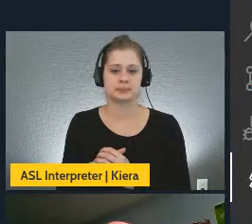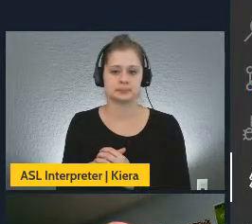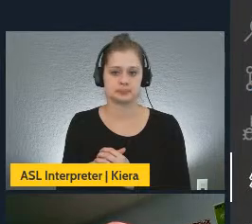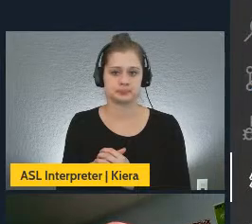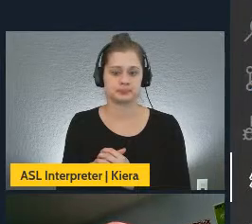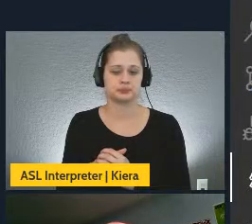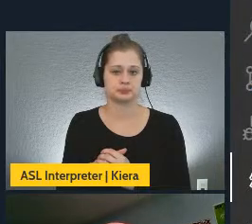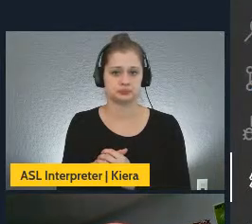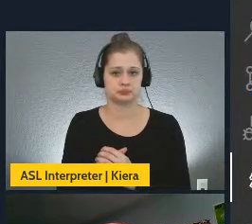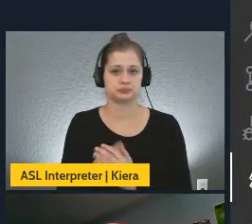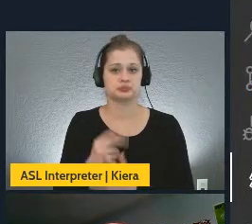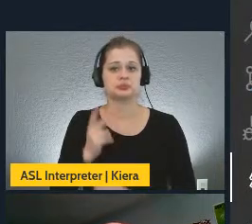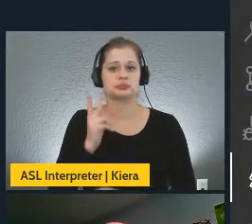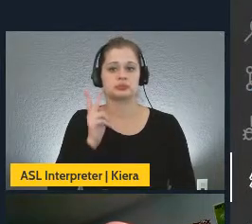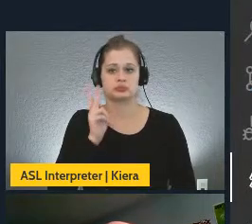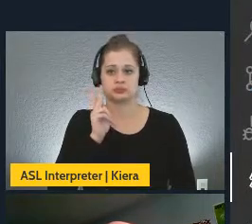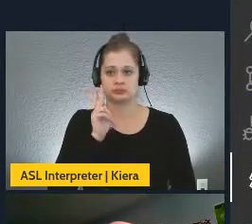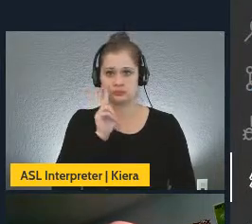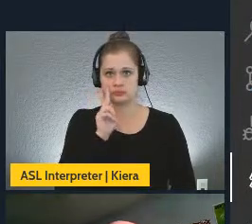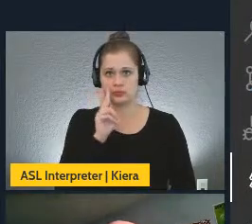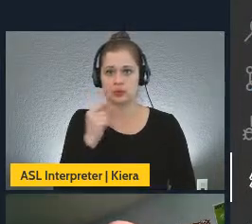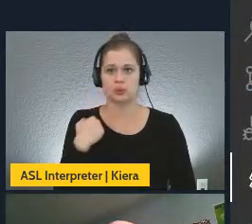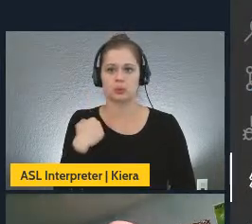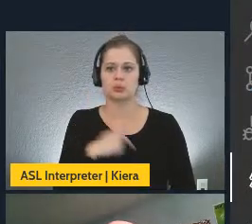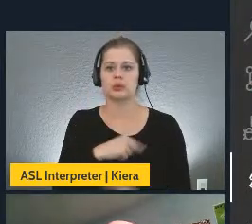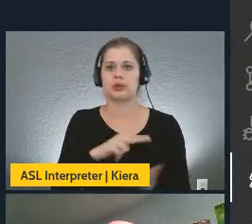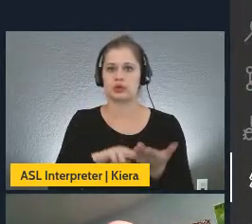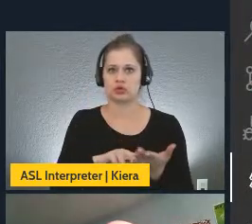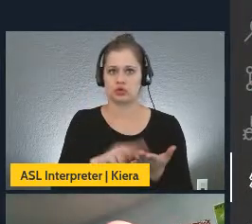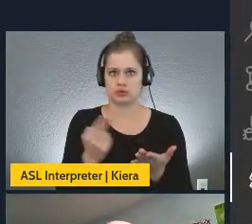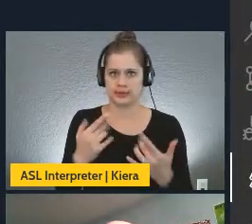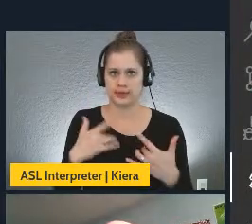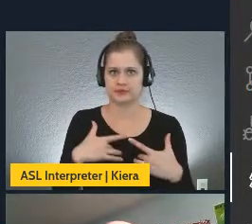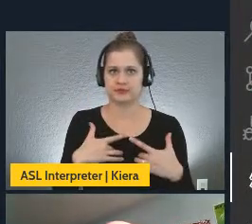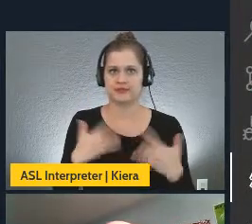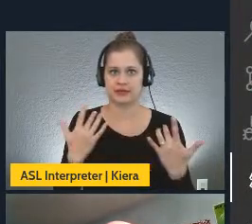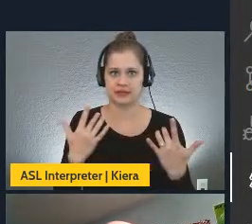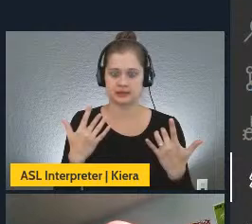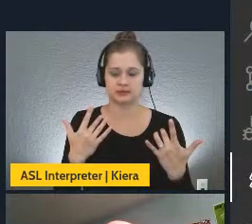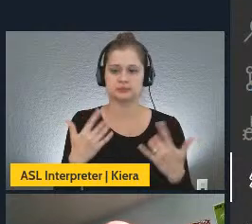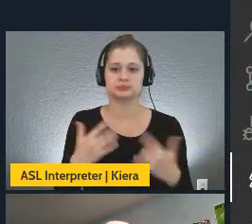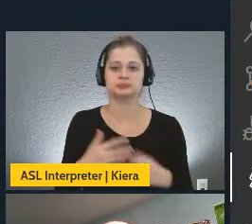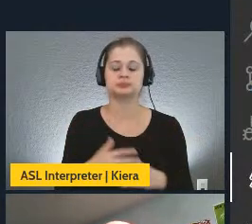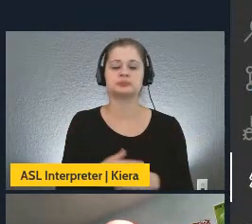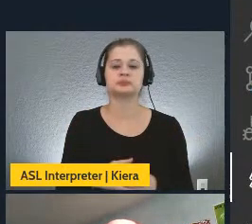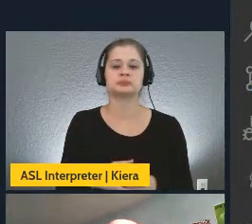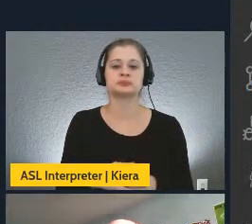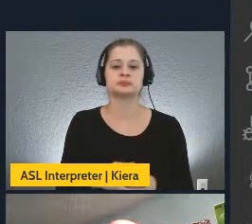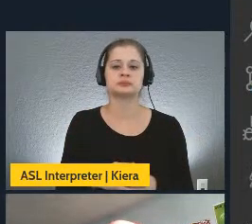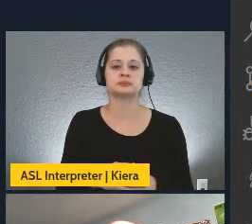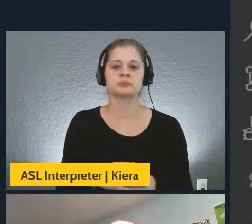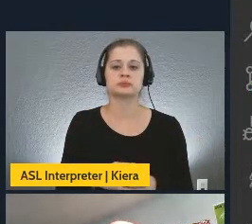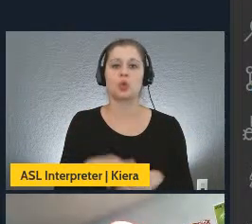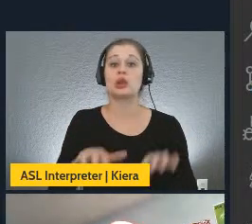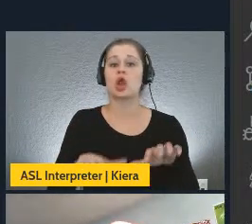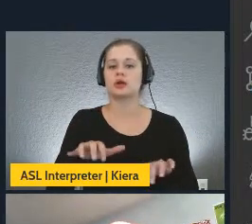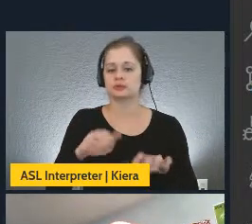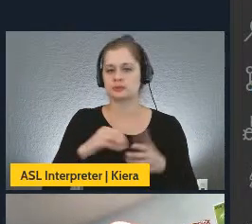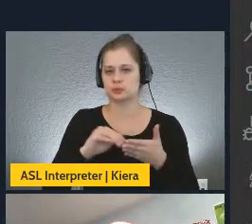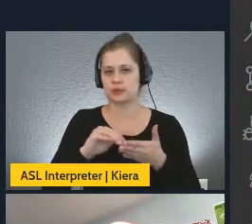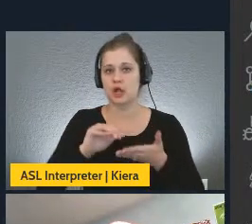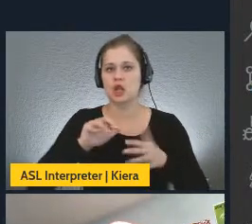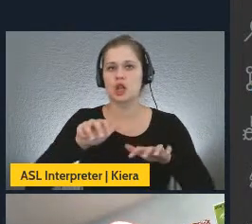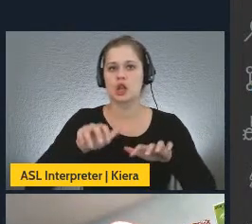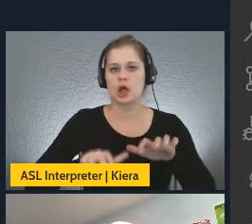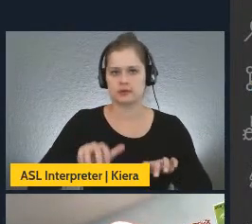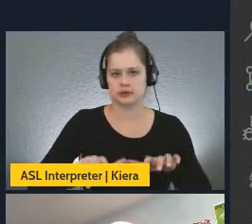can see we logged out the event, but here we can see, hopefully it brings it across,